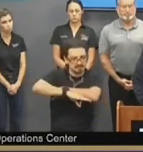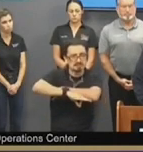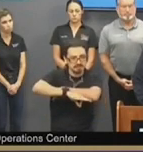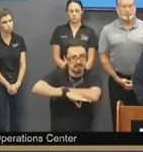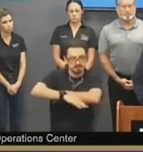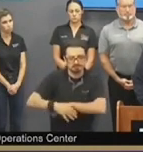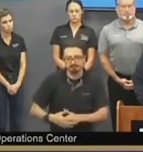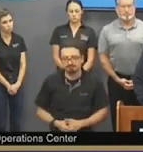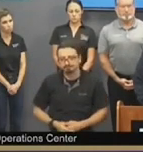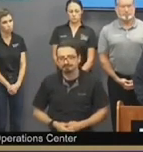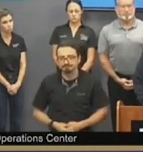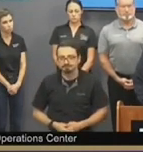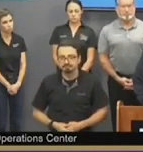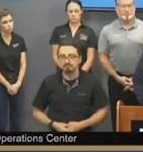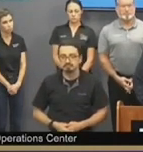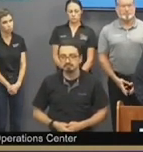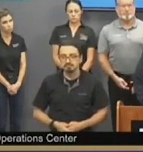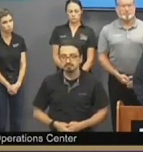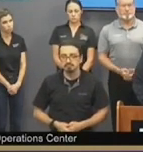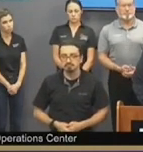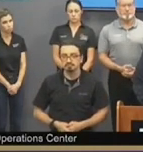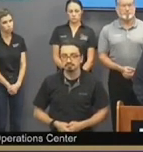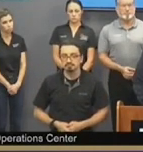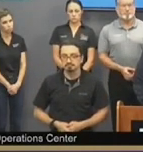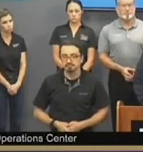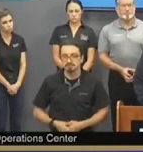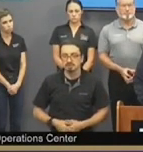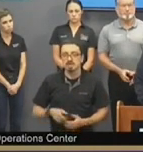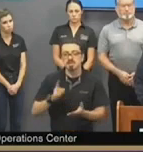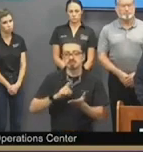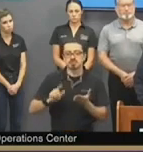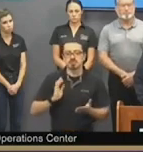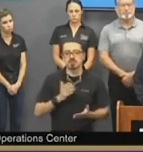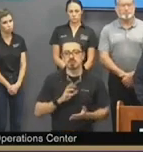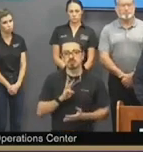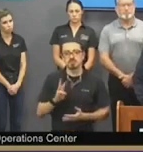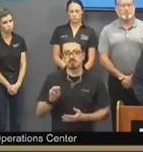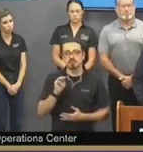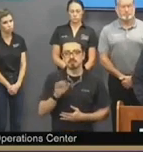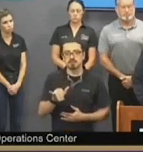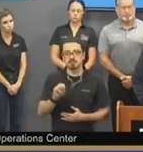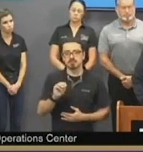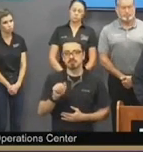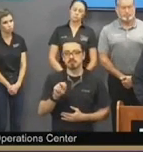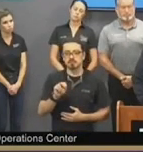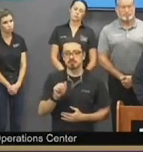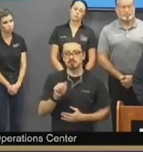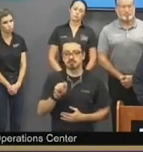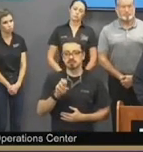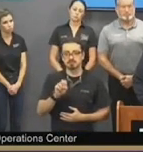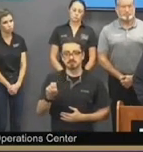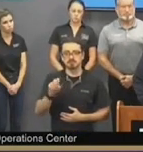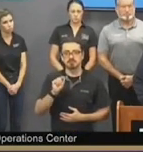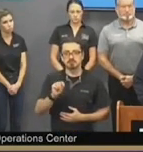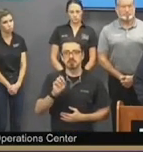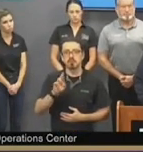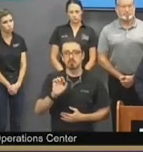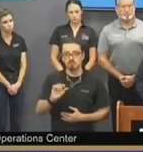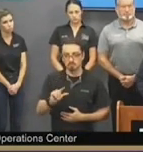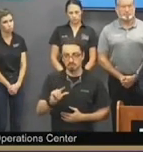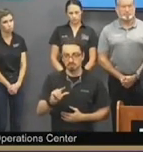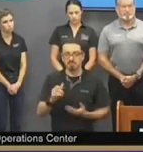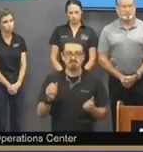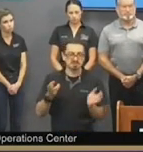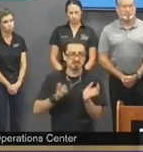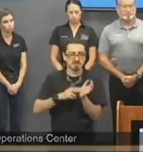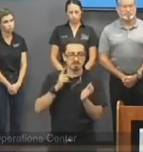been mentioned, you can go to our website, mymanatee.org, or you can sign up at that website for Alert